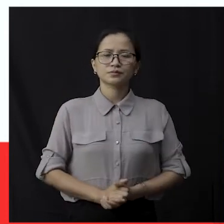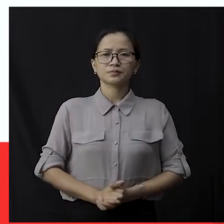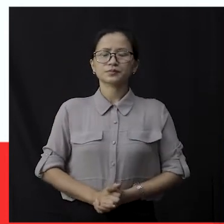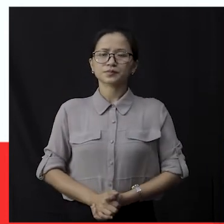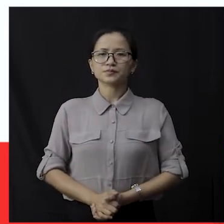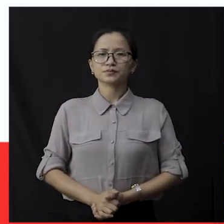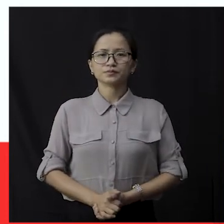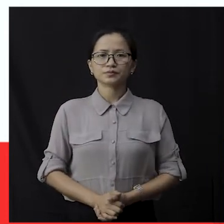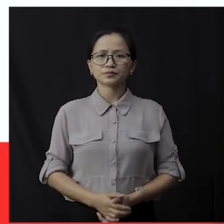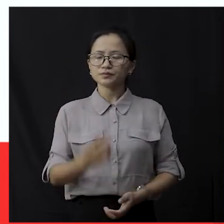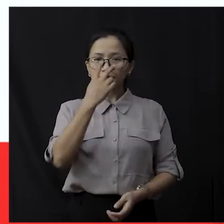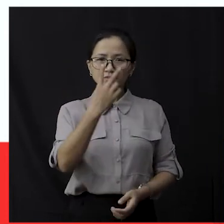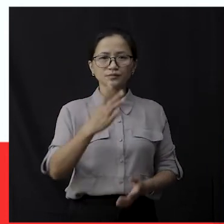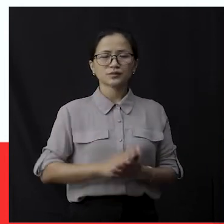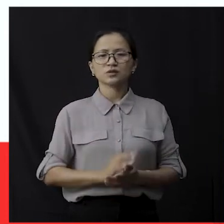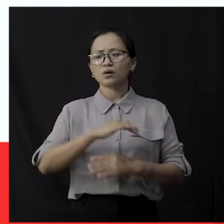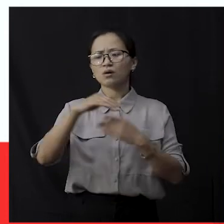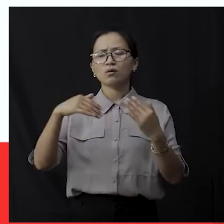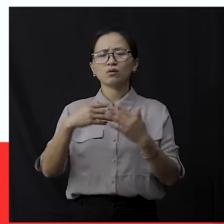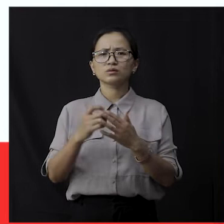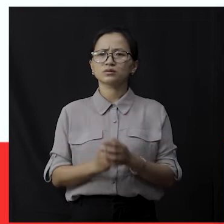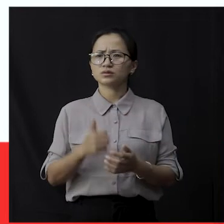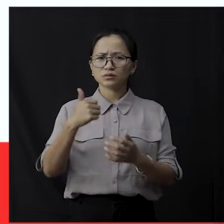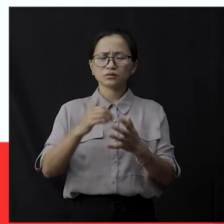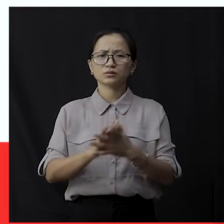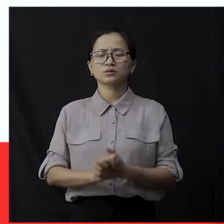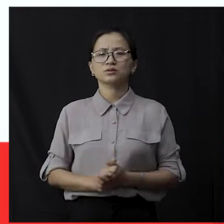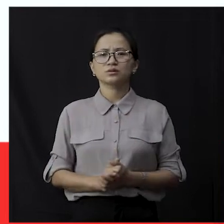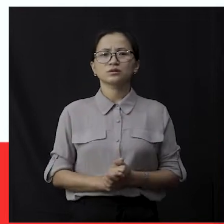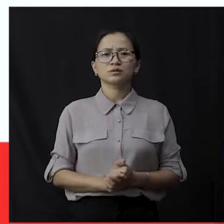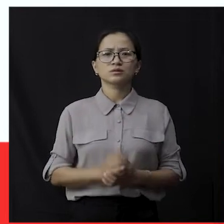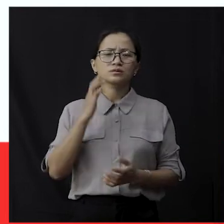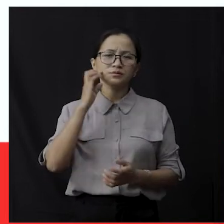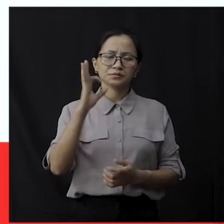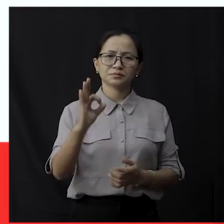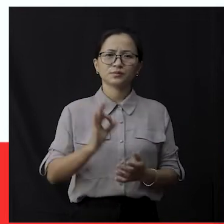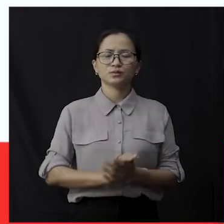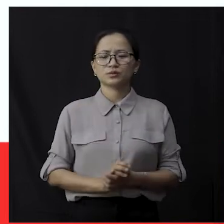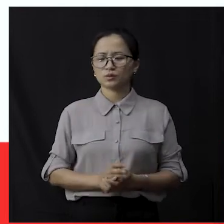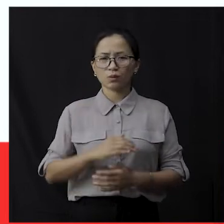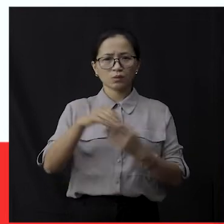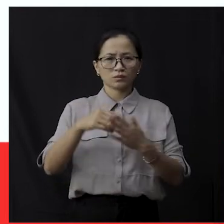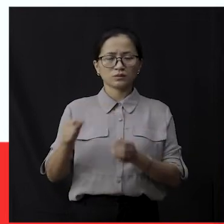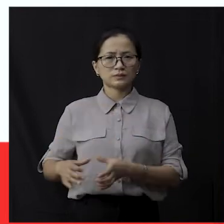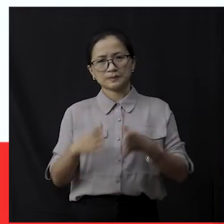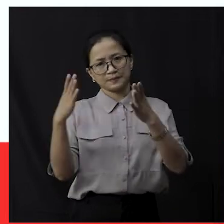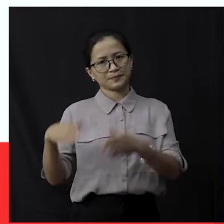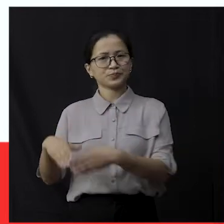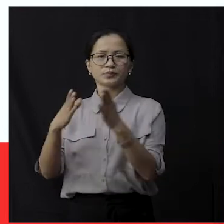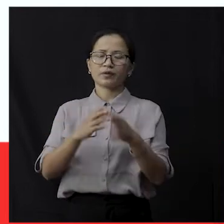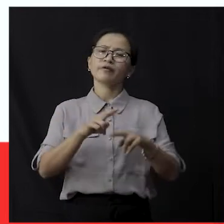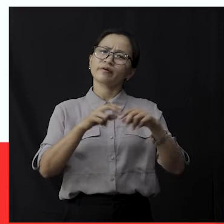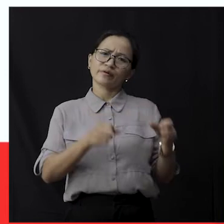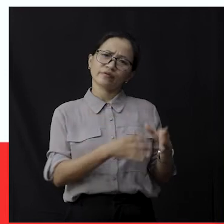Okay? And we have seen all the beneficial, all the importance of all these trees,